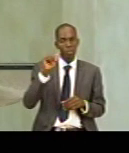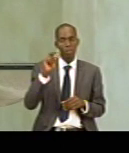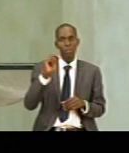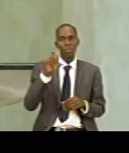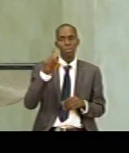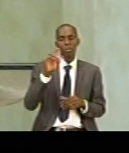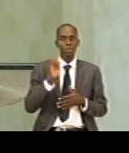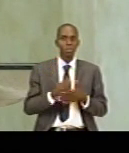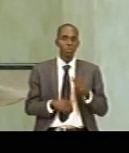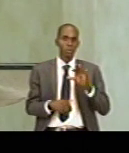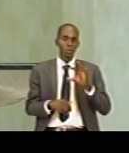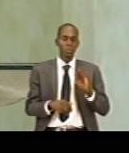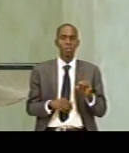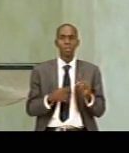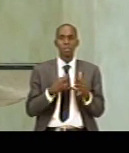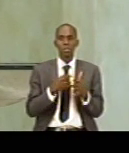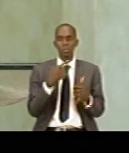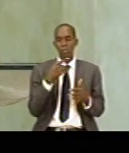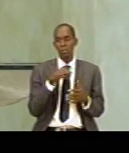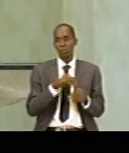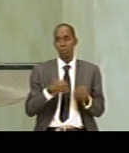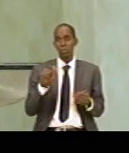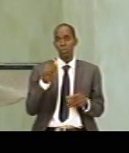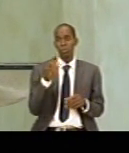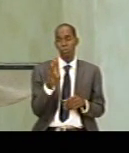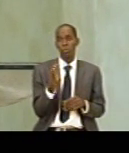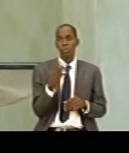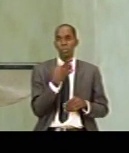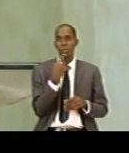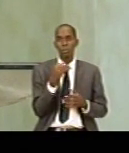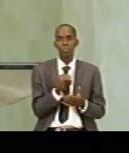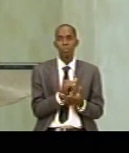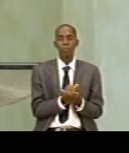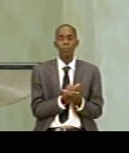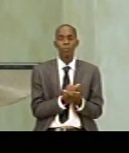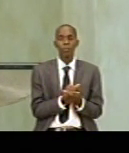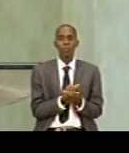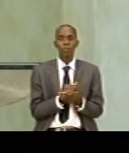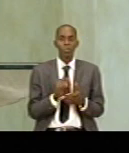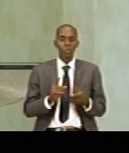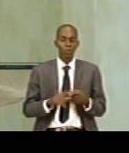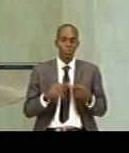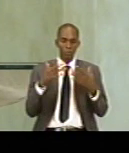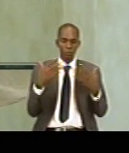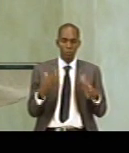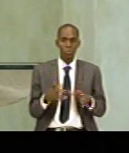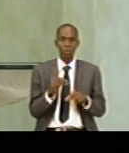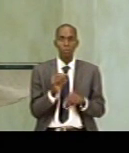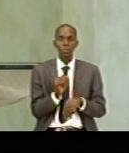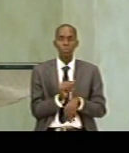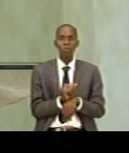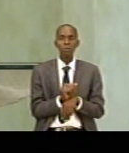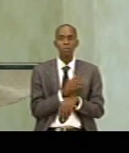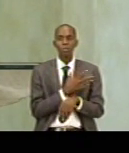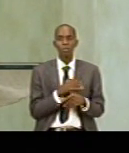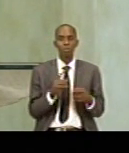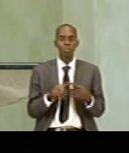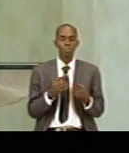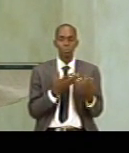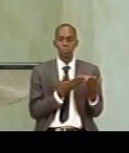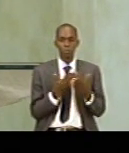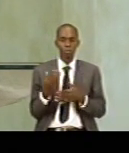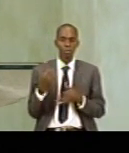determined upon thy people and upon thy holy city to finish the transgression and to make an end of sin